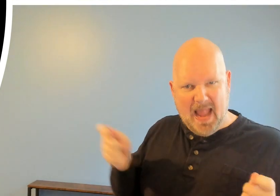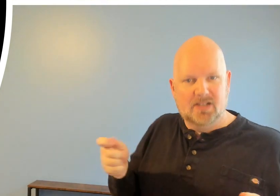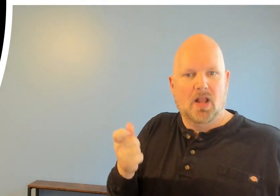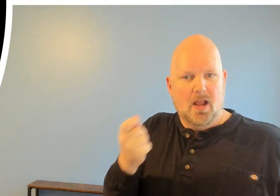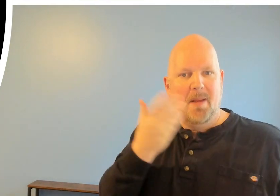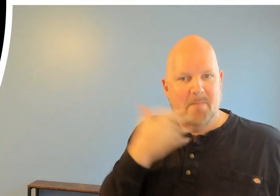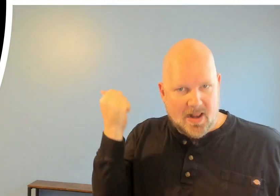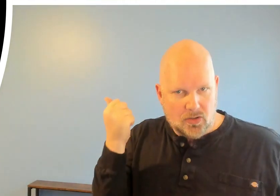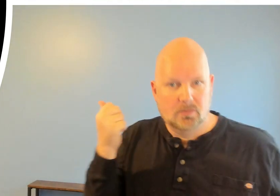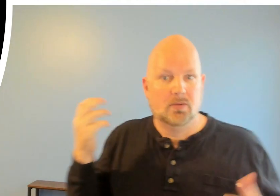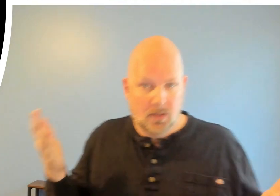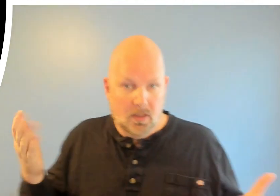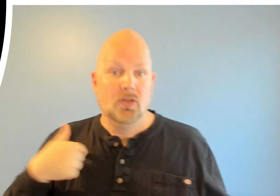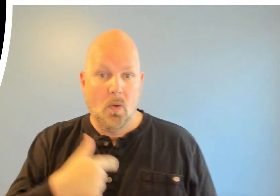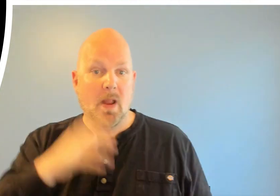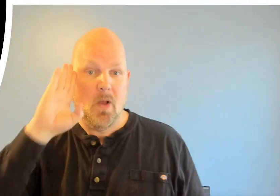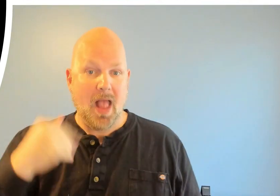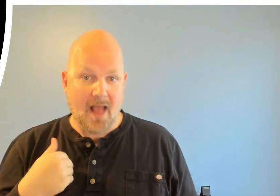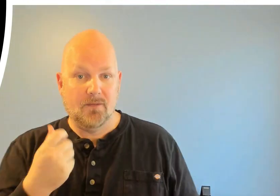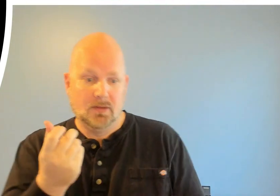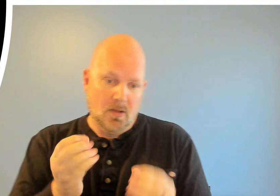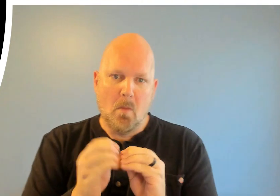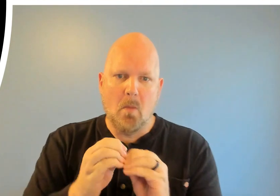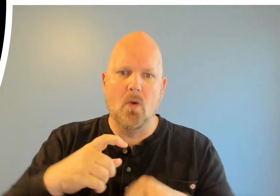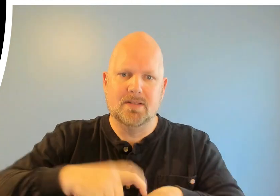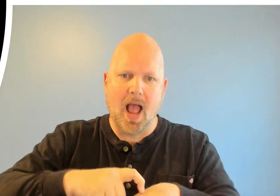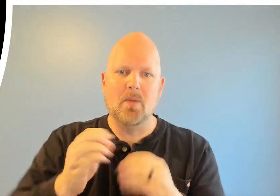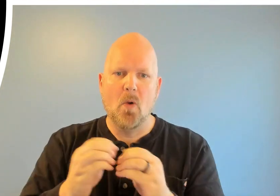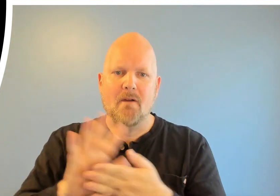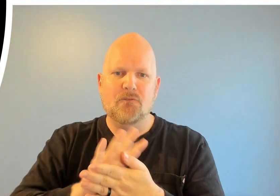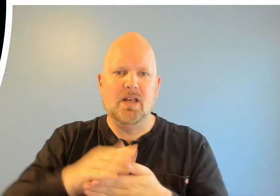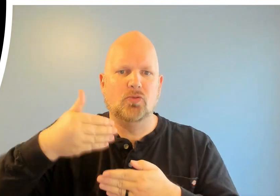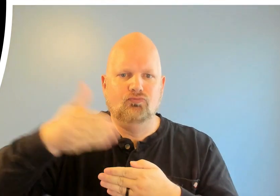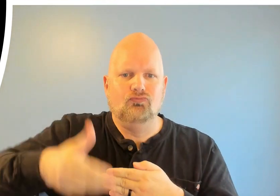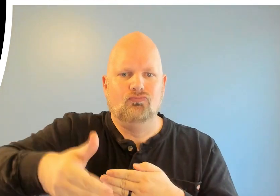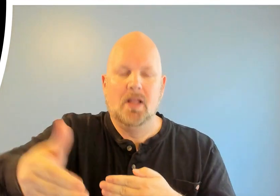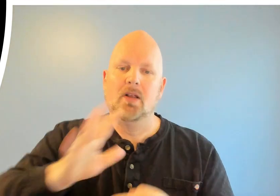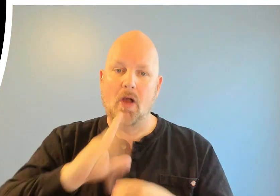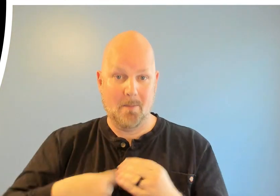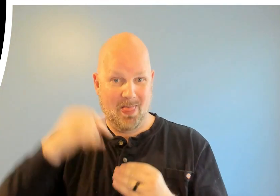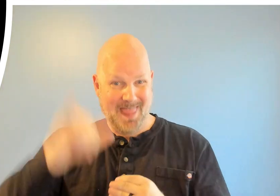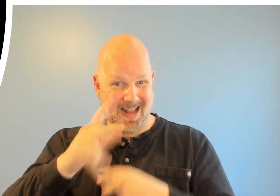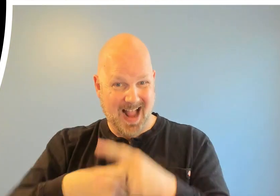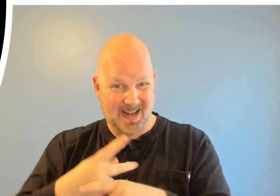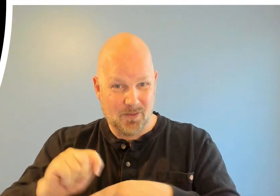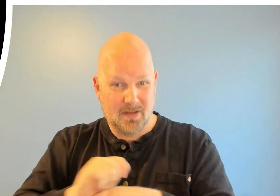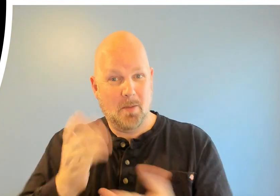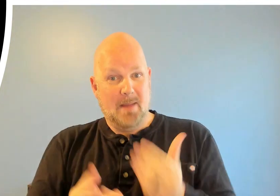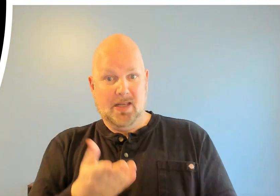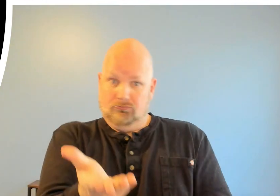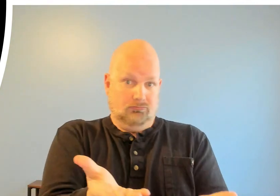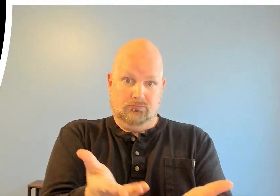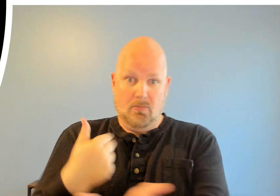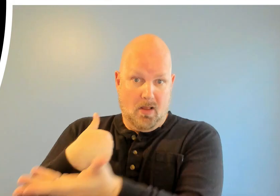those things a little bit better. So we're going to spend a little bit of time. We're going to have a couple of videos that we're going to talk about some of that training and some of those things, so that